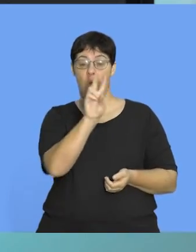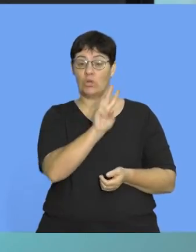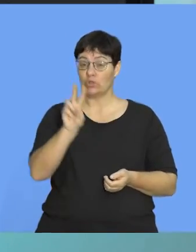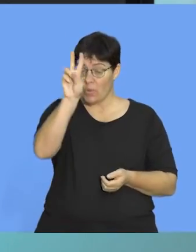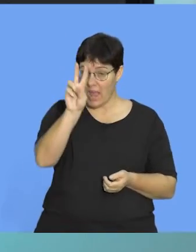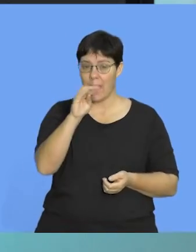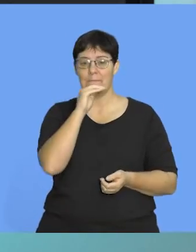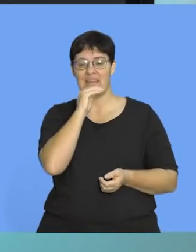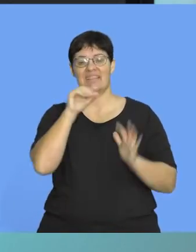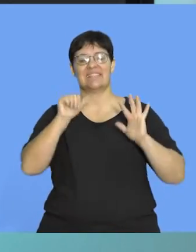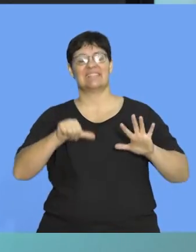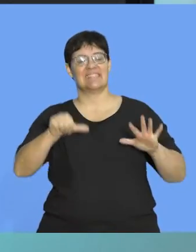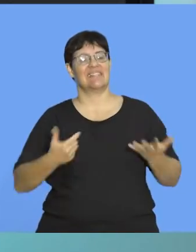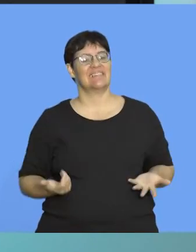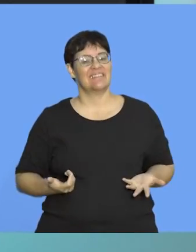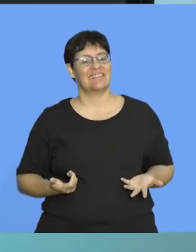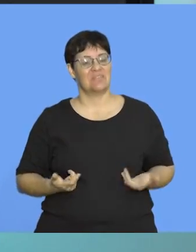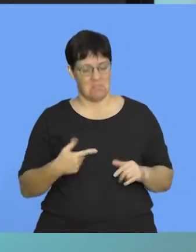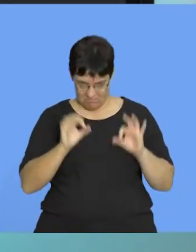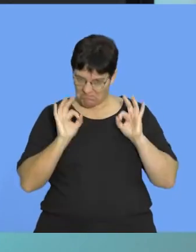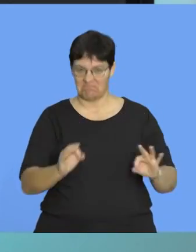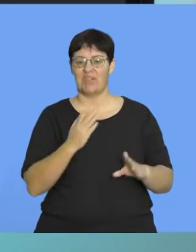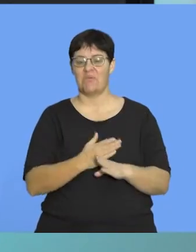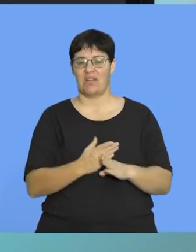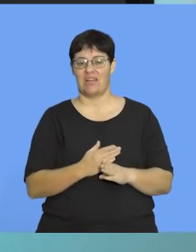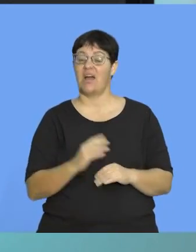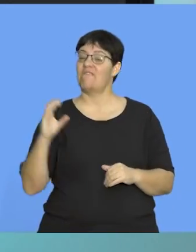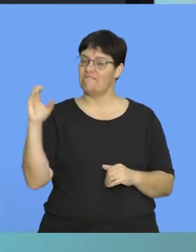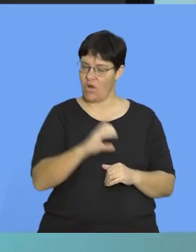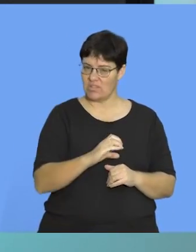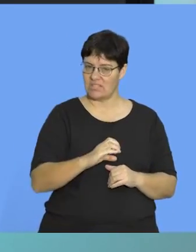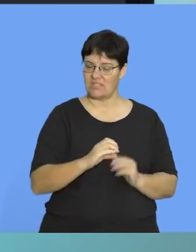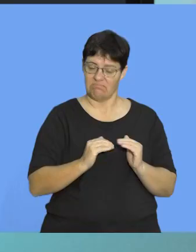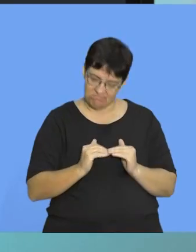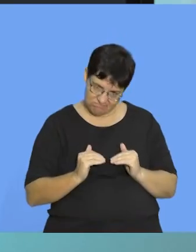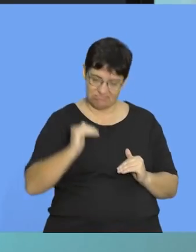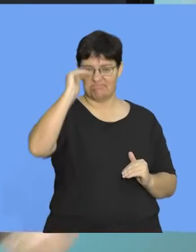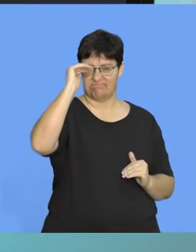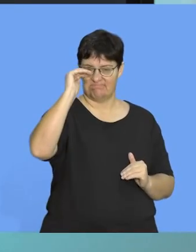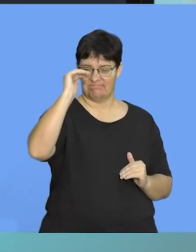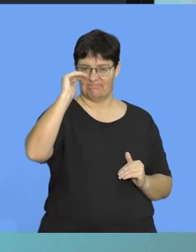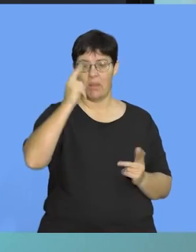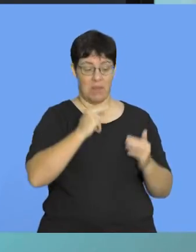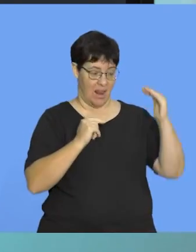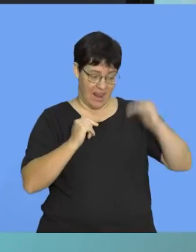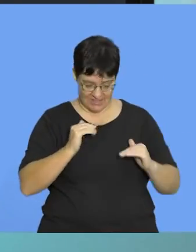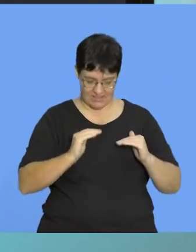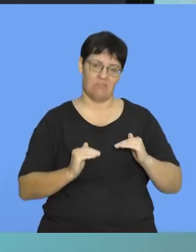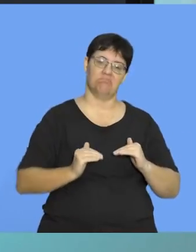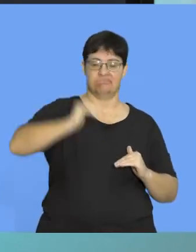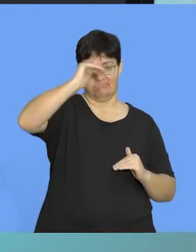16. So it worked. Force inversely proportional to the square of the